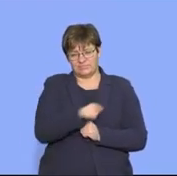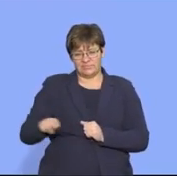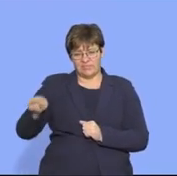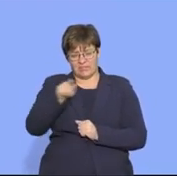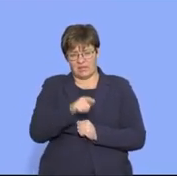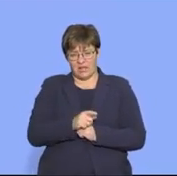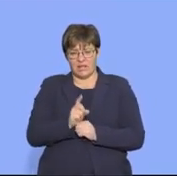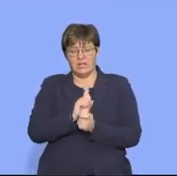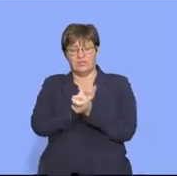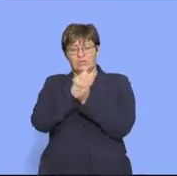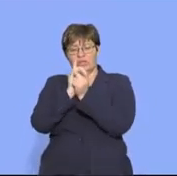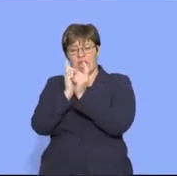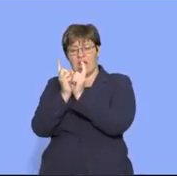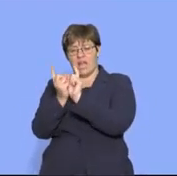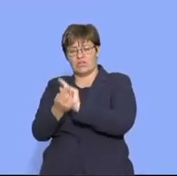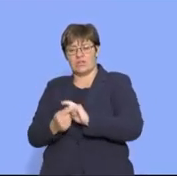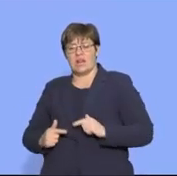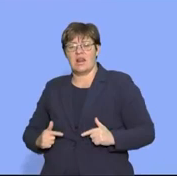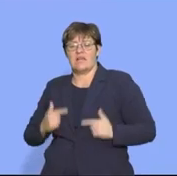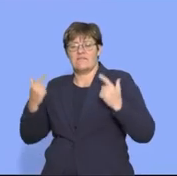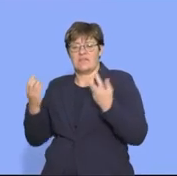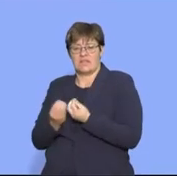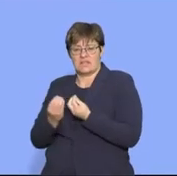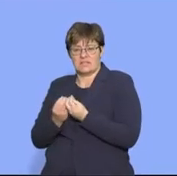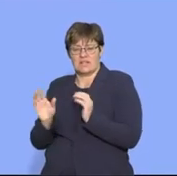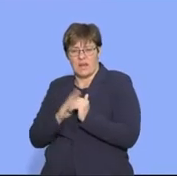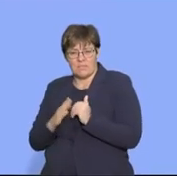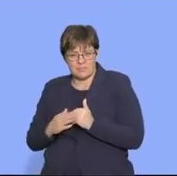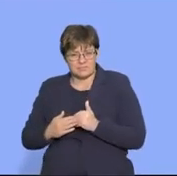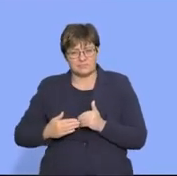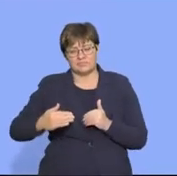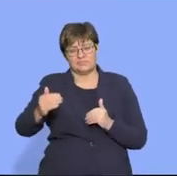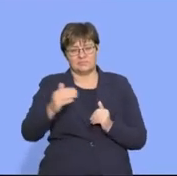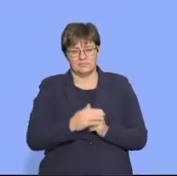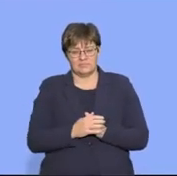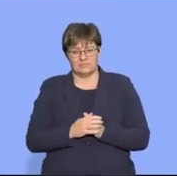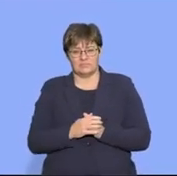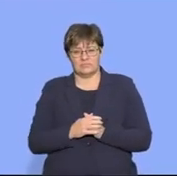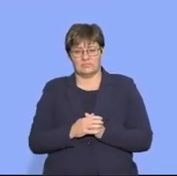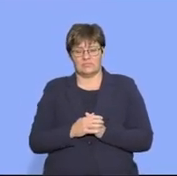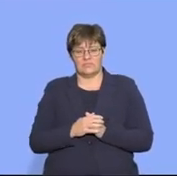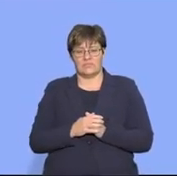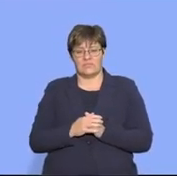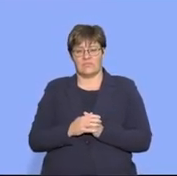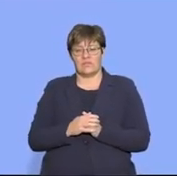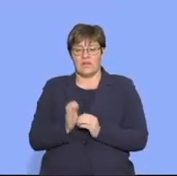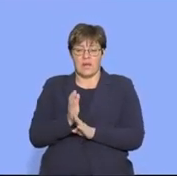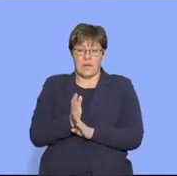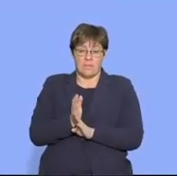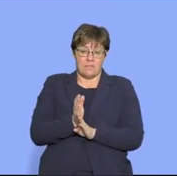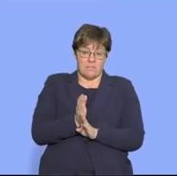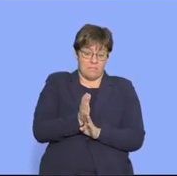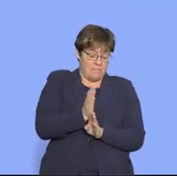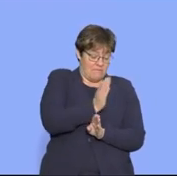it shows the changes in living organisms as time went by. The